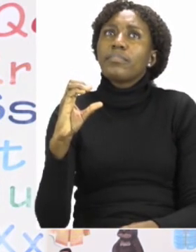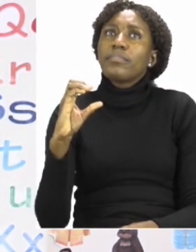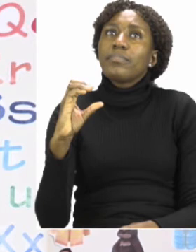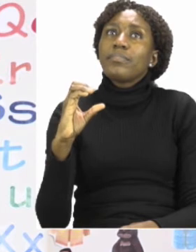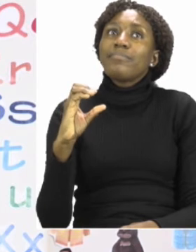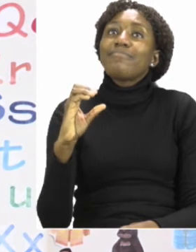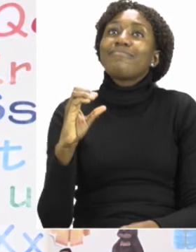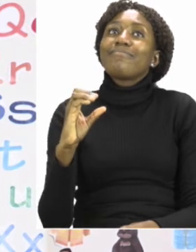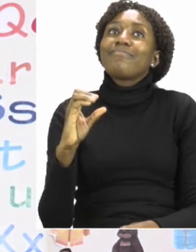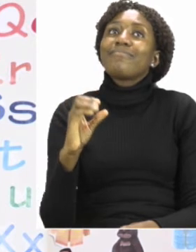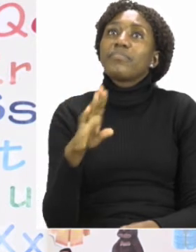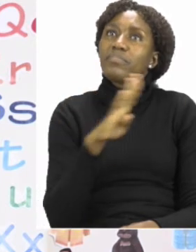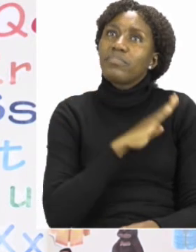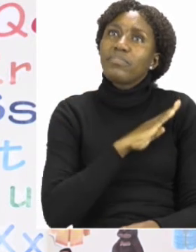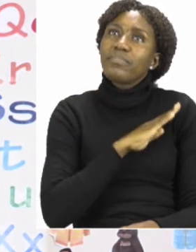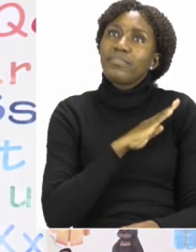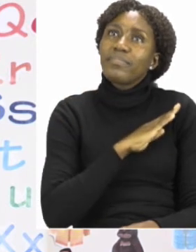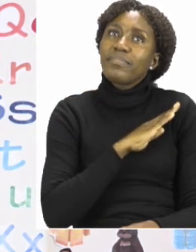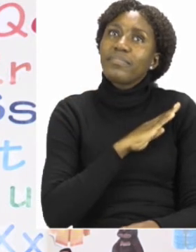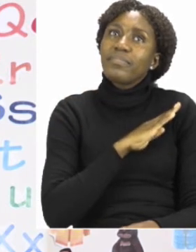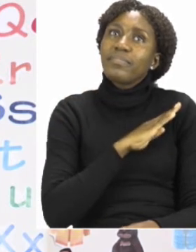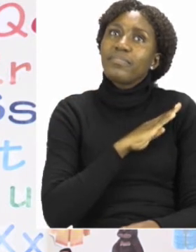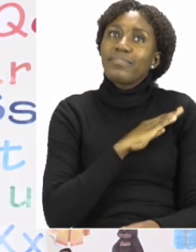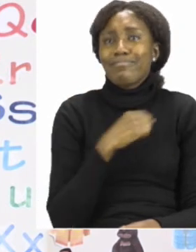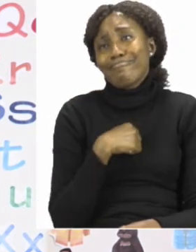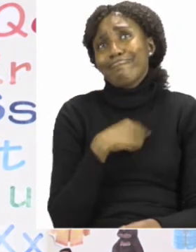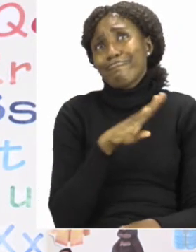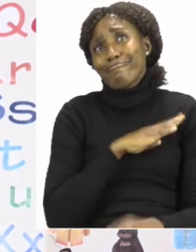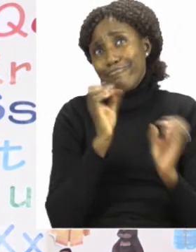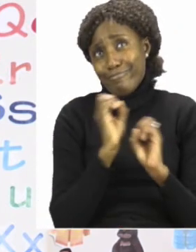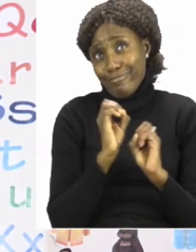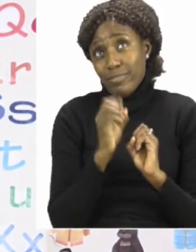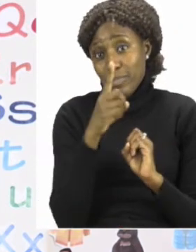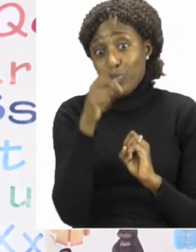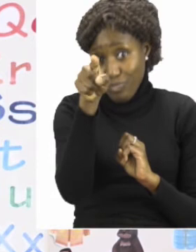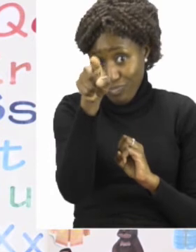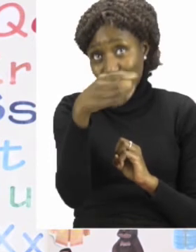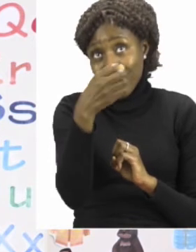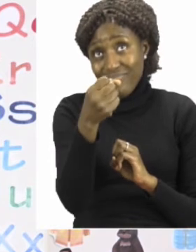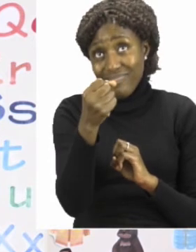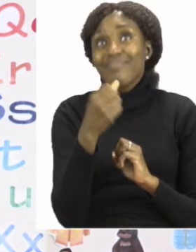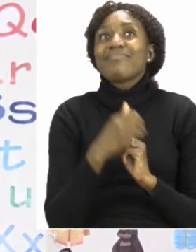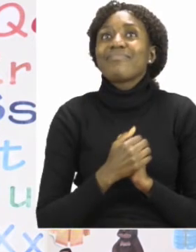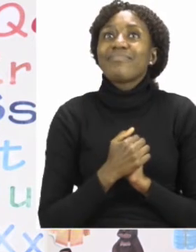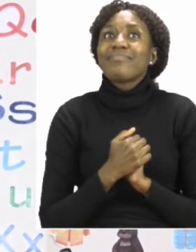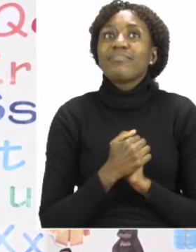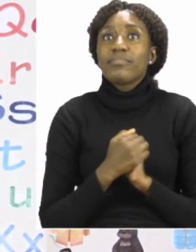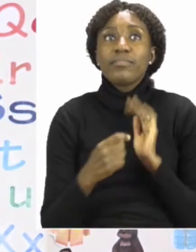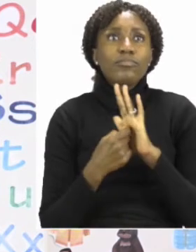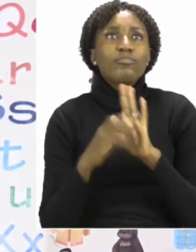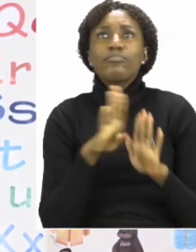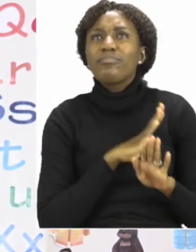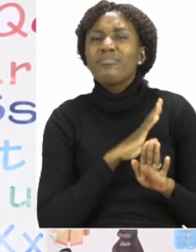the color brown. Unfortunately, I don't have a brown color right now, but I can show you different things that are brown